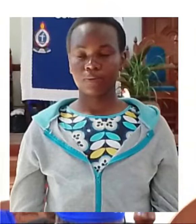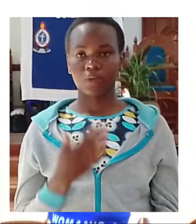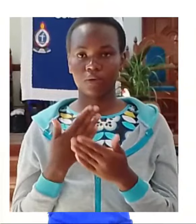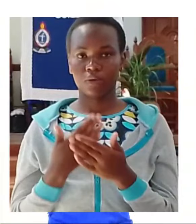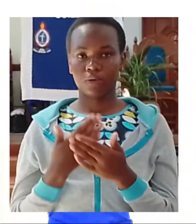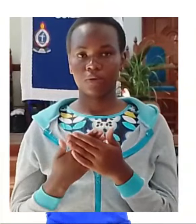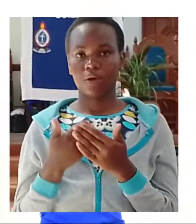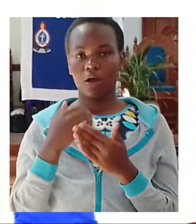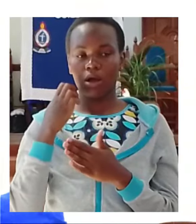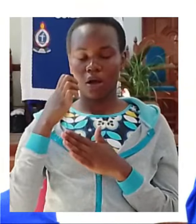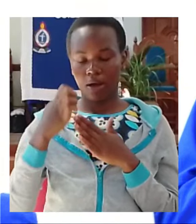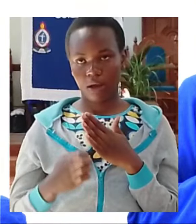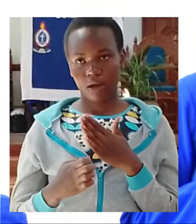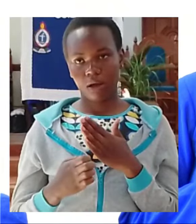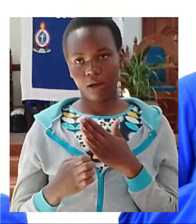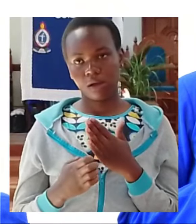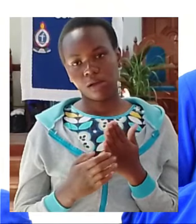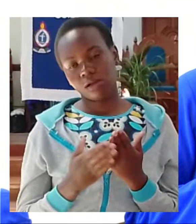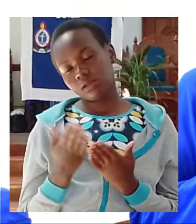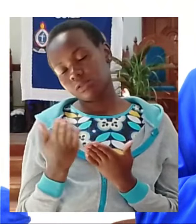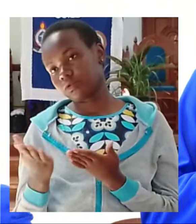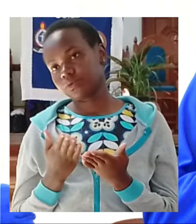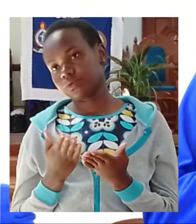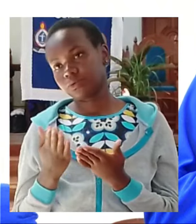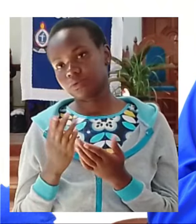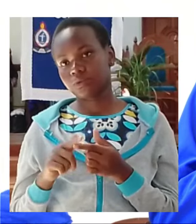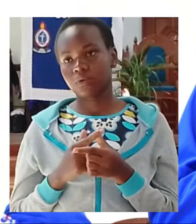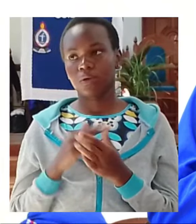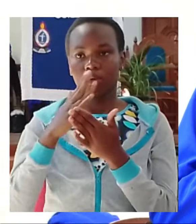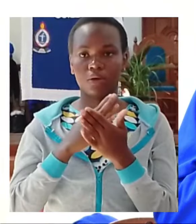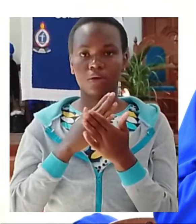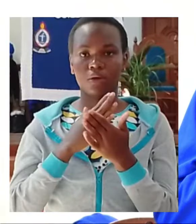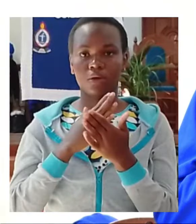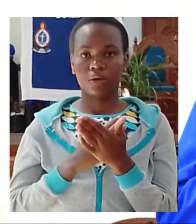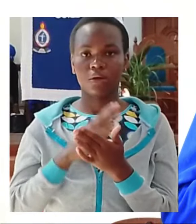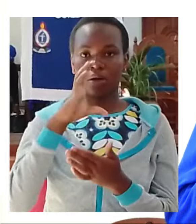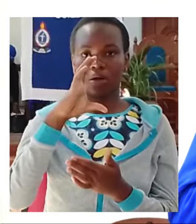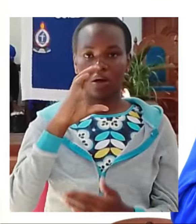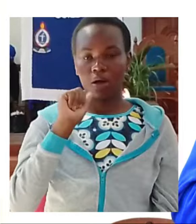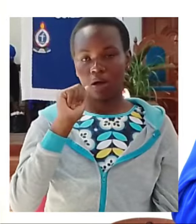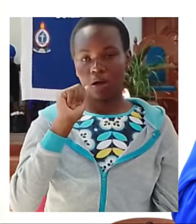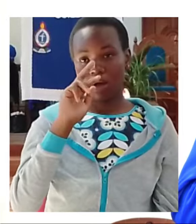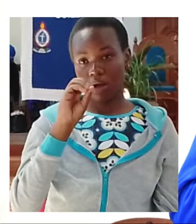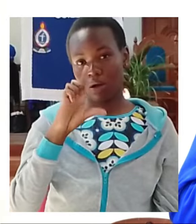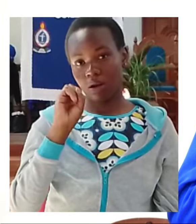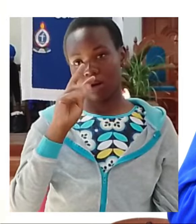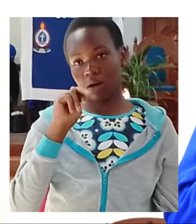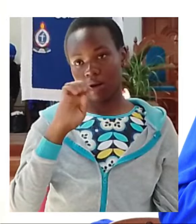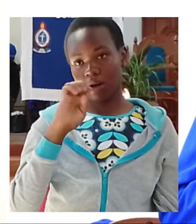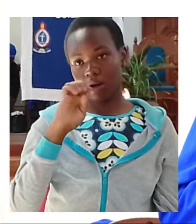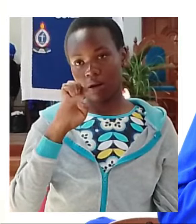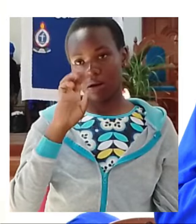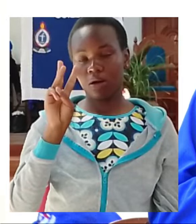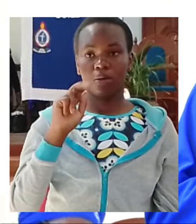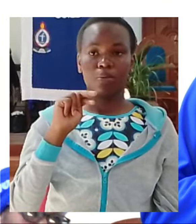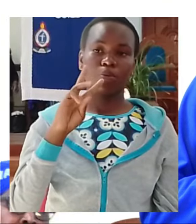Thank you. We have come to the end of our service. I who was programming, I'm Karen Mwangi. I love the Lord as my